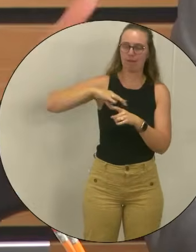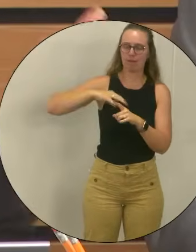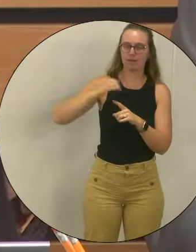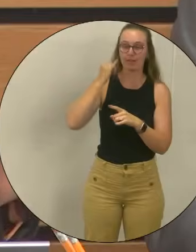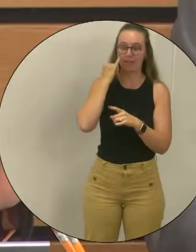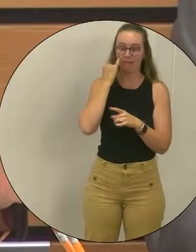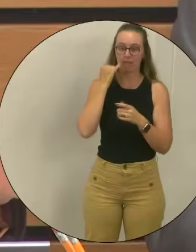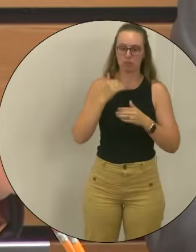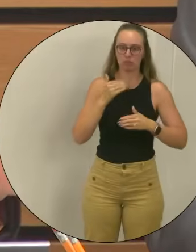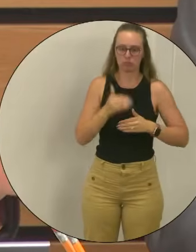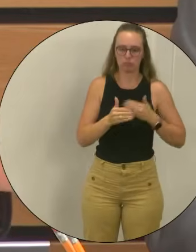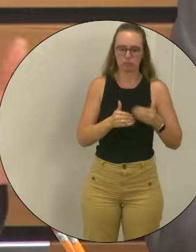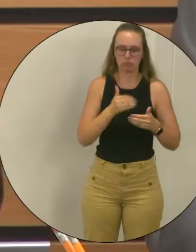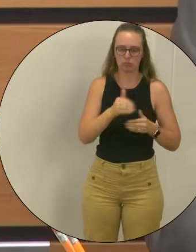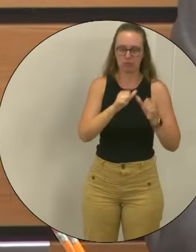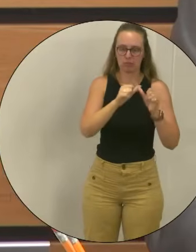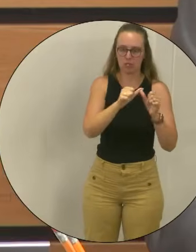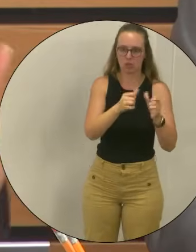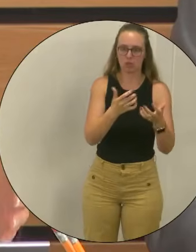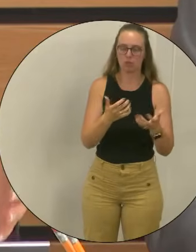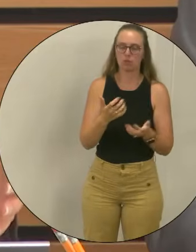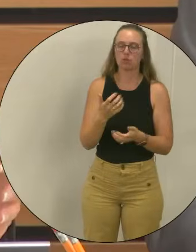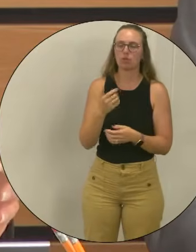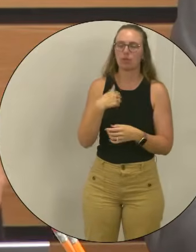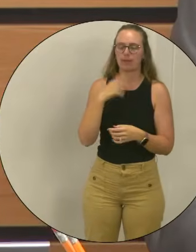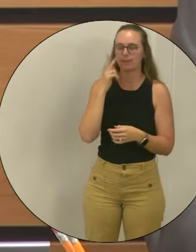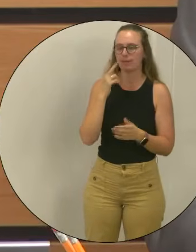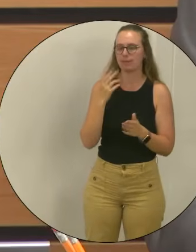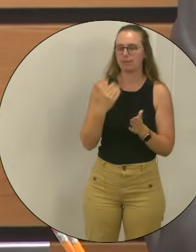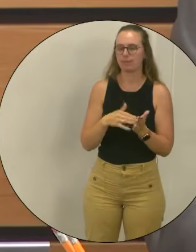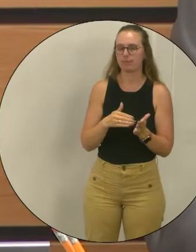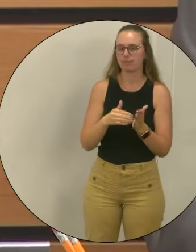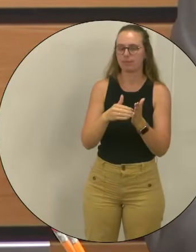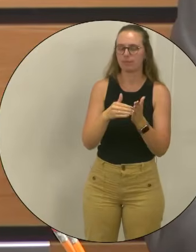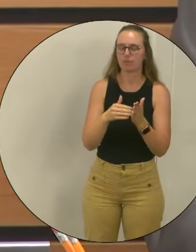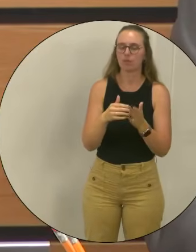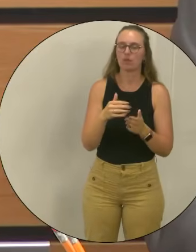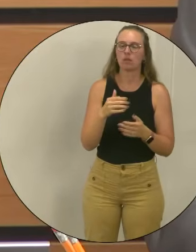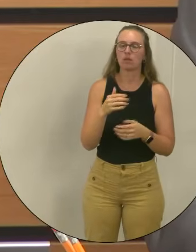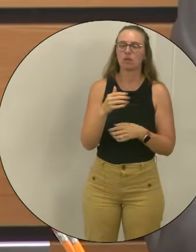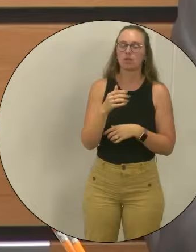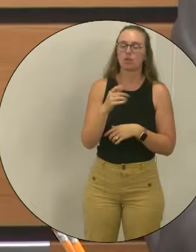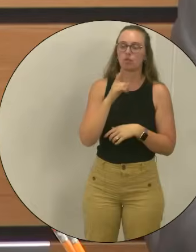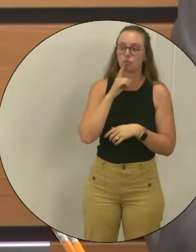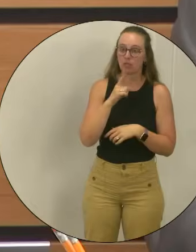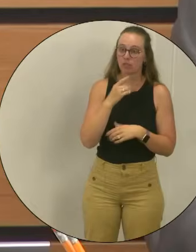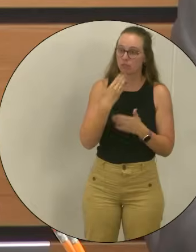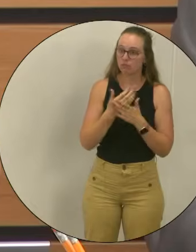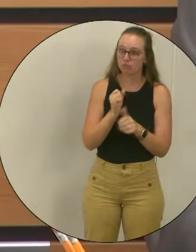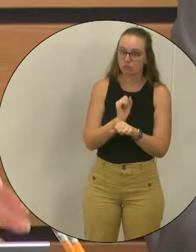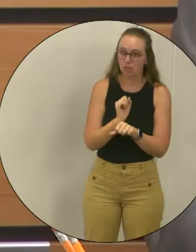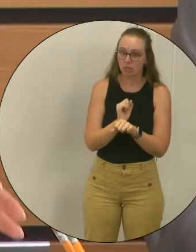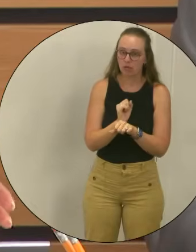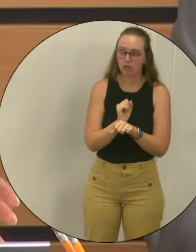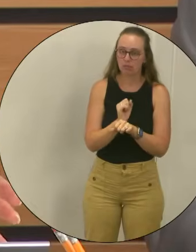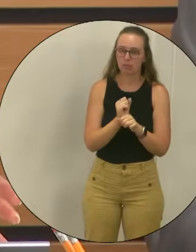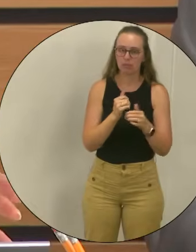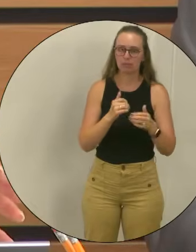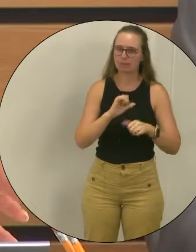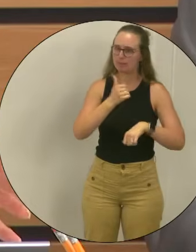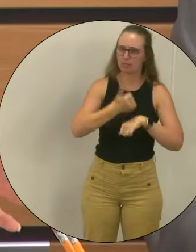if they move this bill forward. And I've seen time and time again when those who do a really good job do